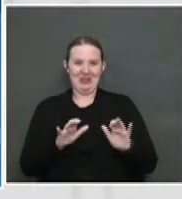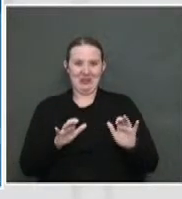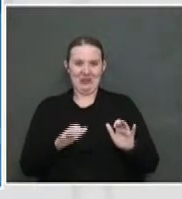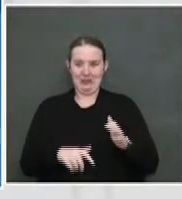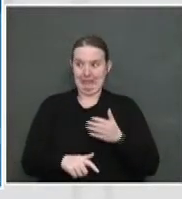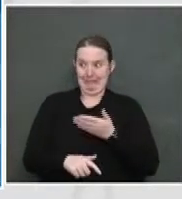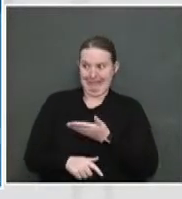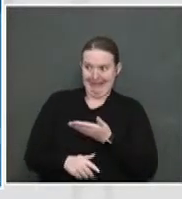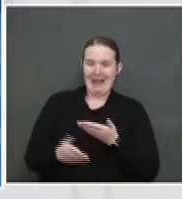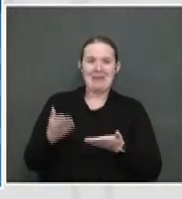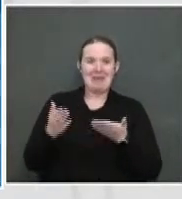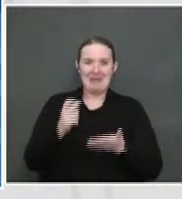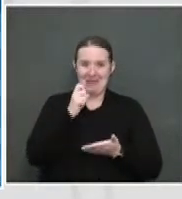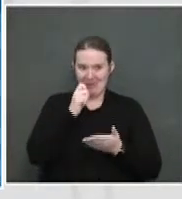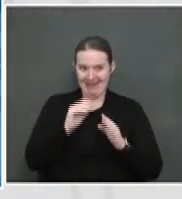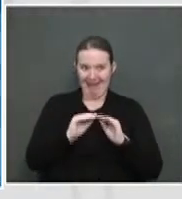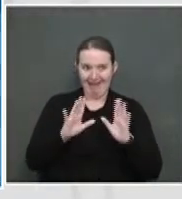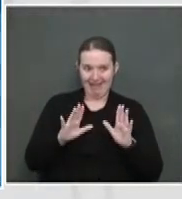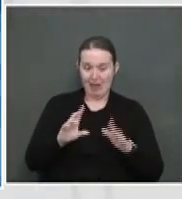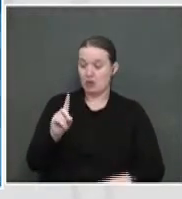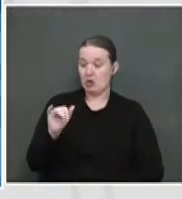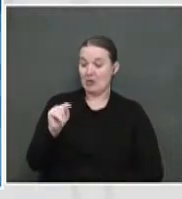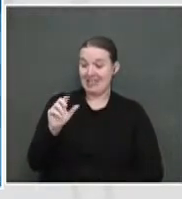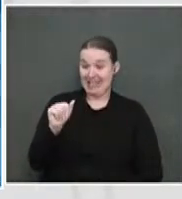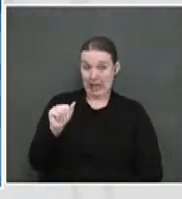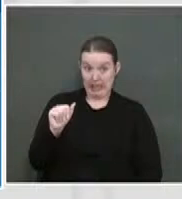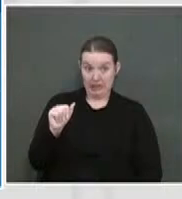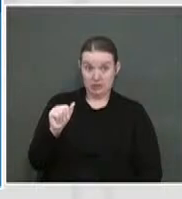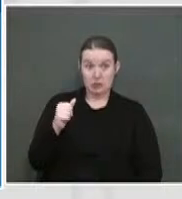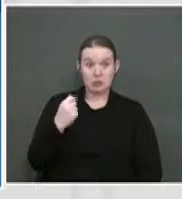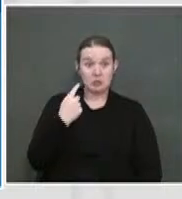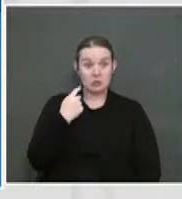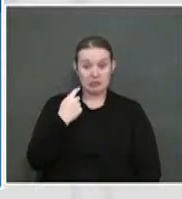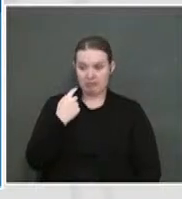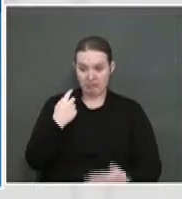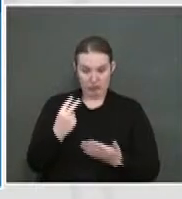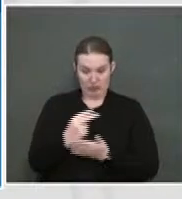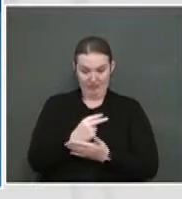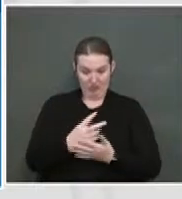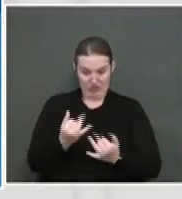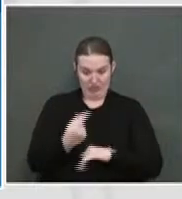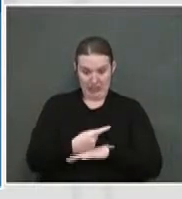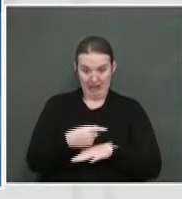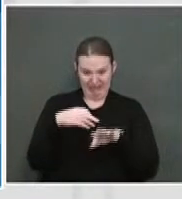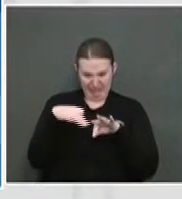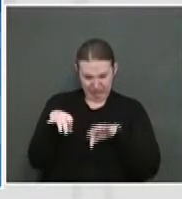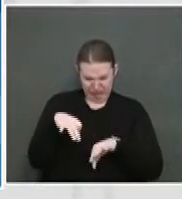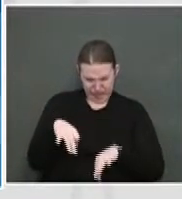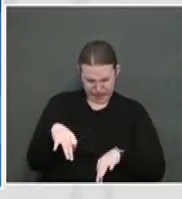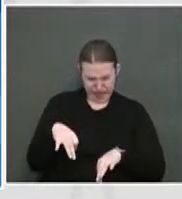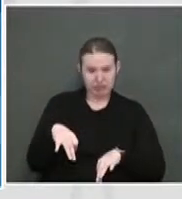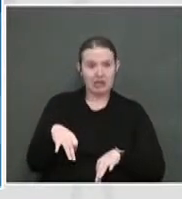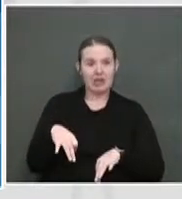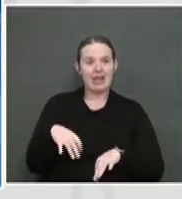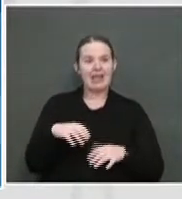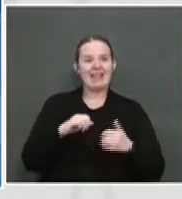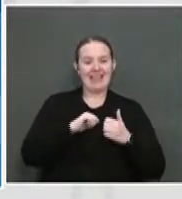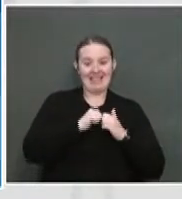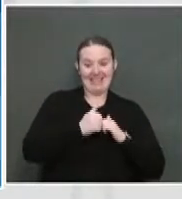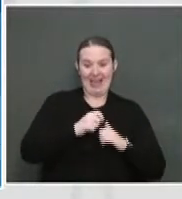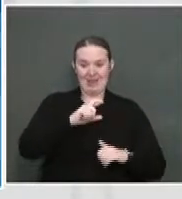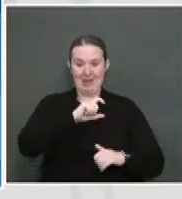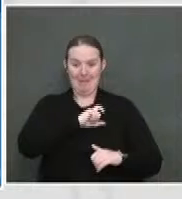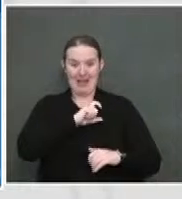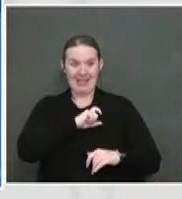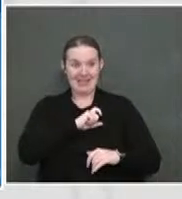maybe we didn't do a good job. The data that we review with you today, that feeds into how SAPD